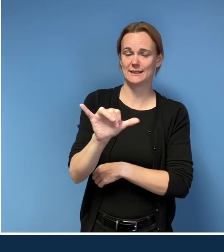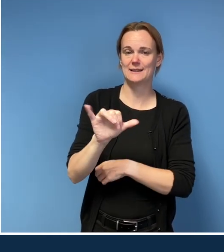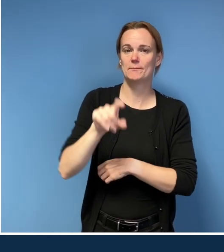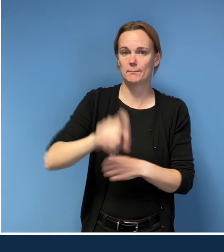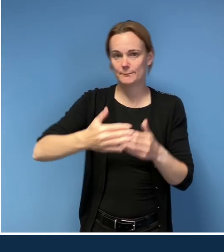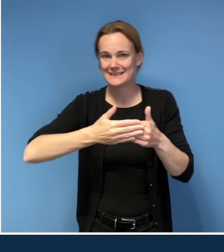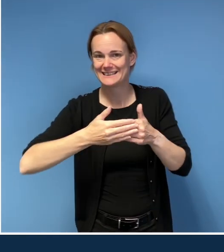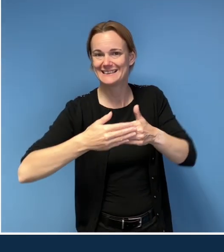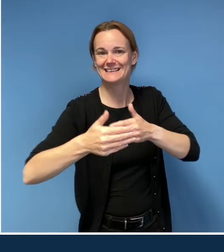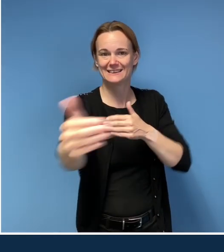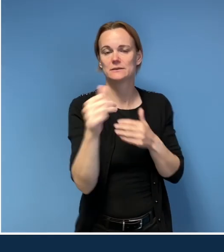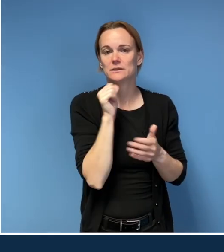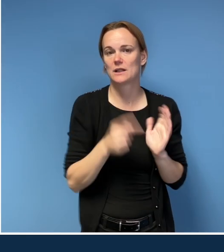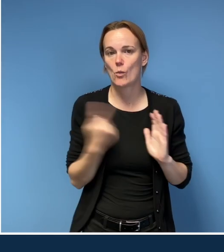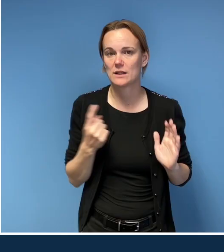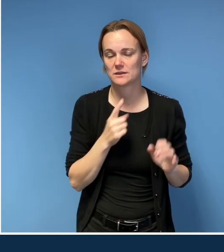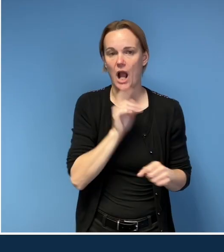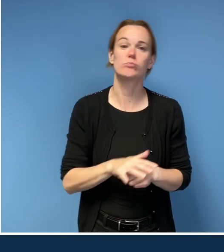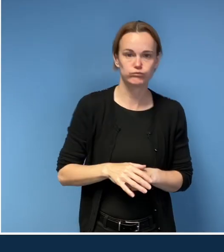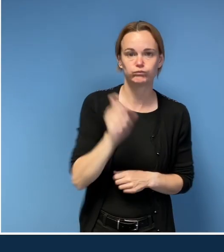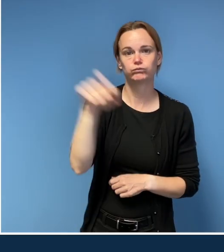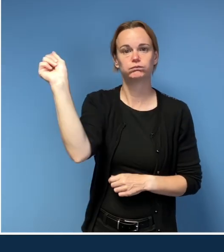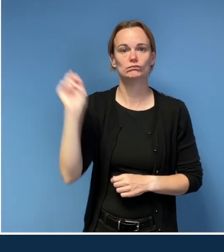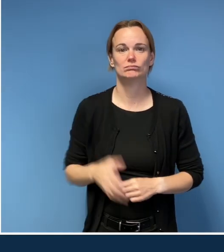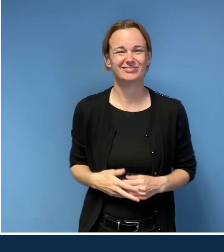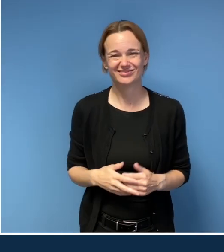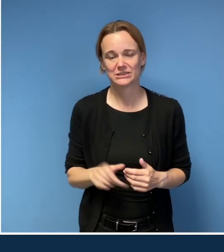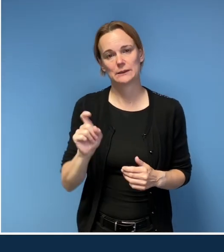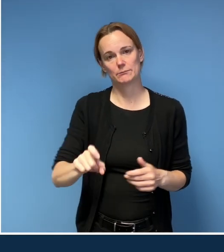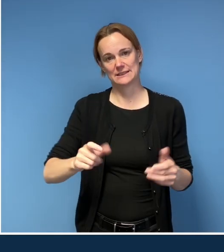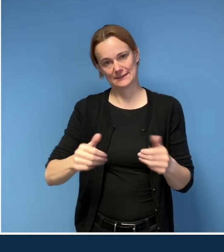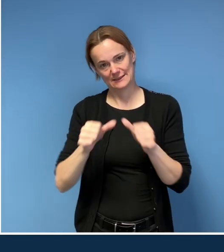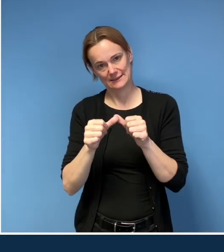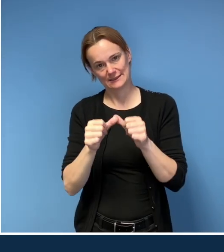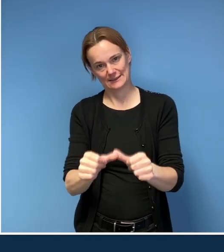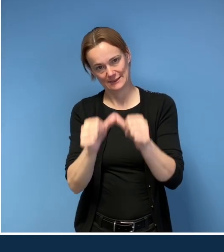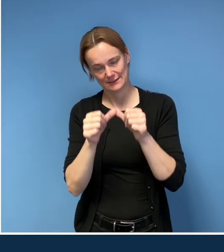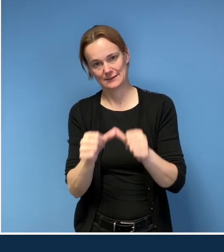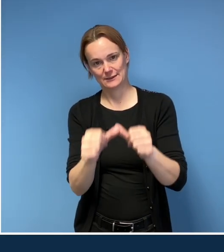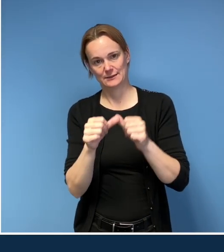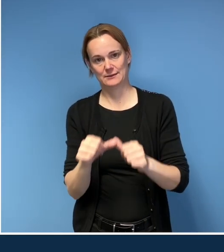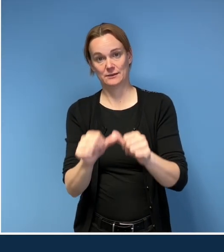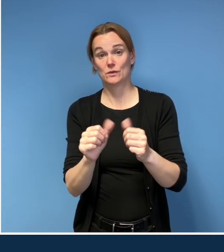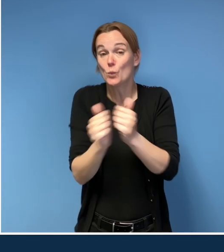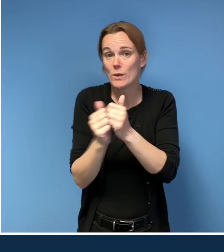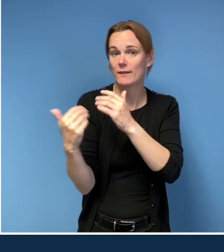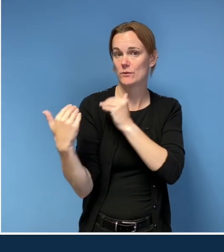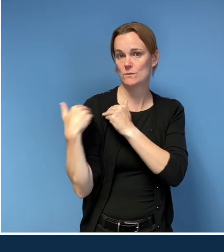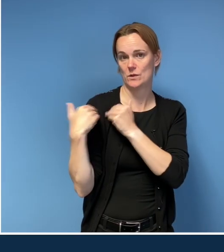be something that is just performative or tokenistic, and there has to be real accountability there. So.